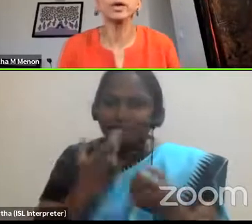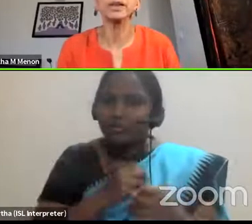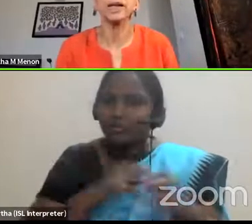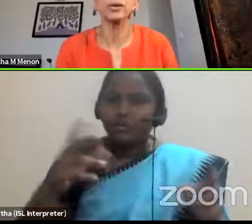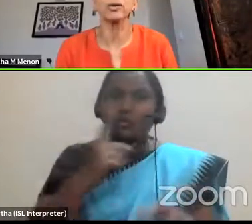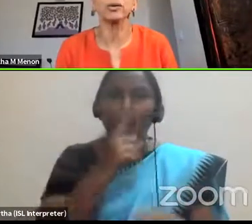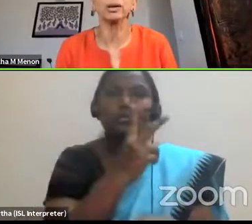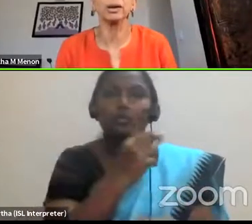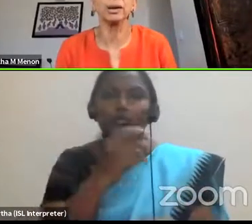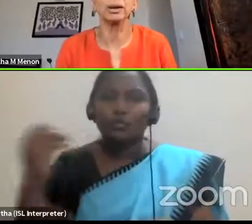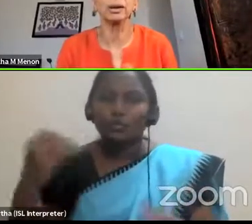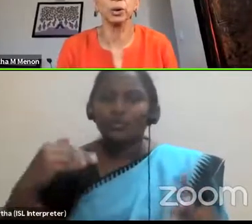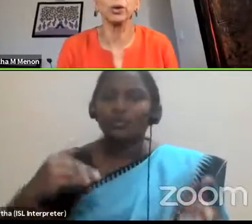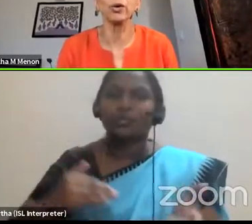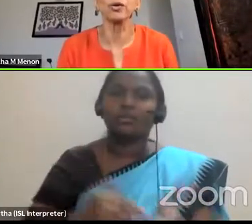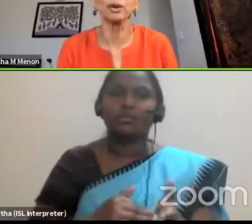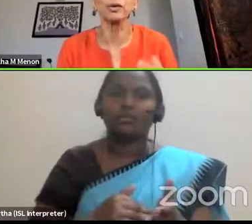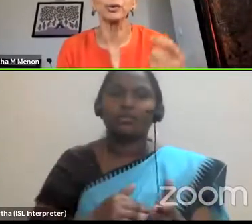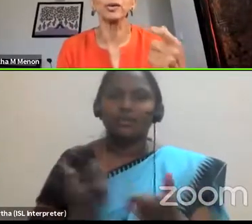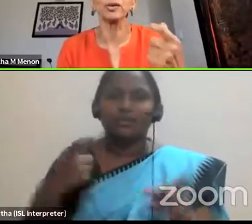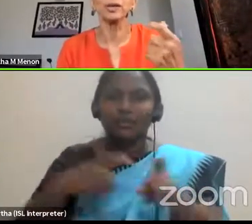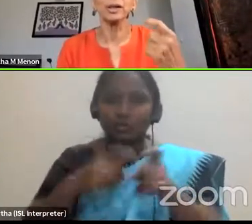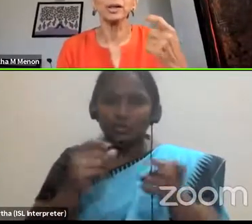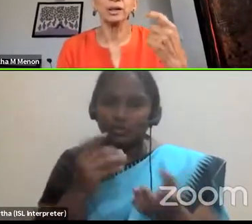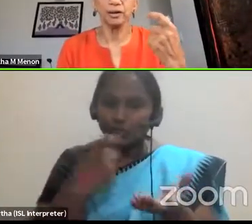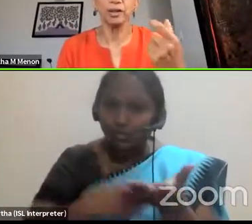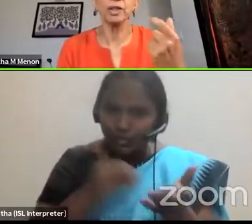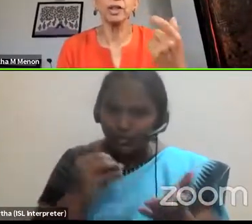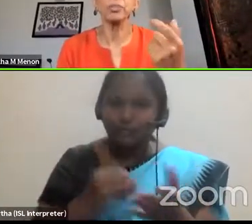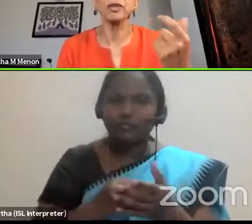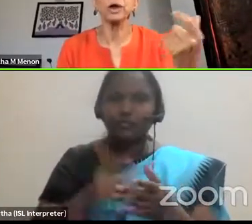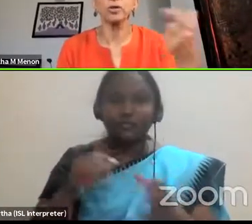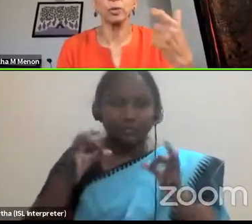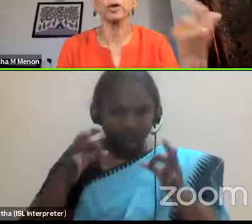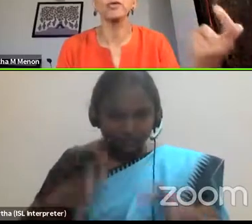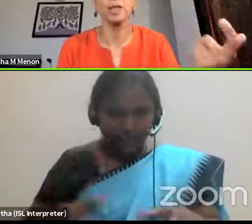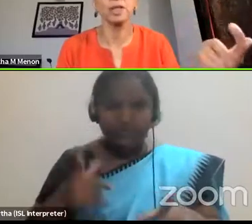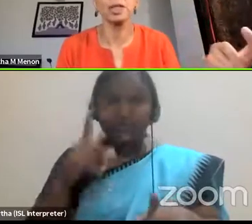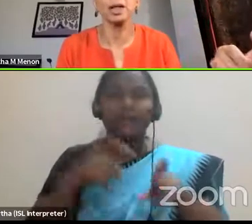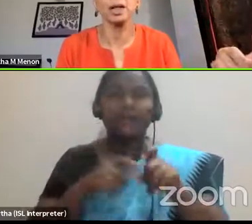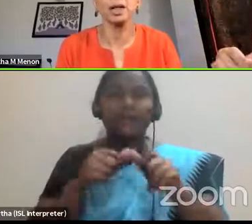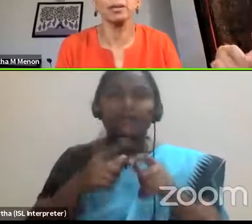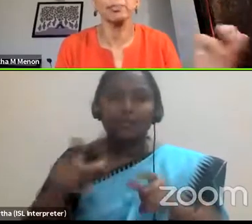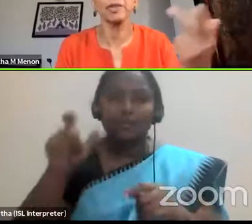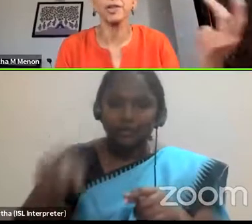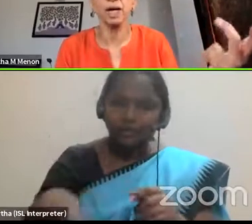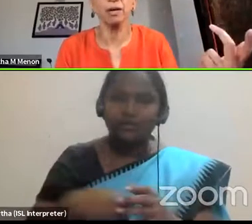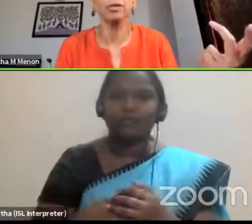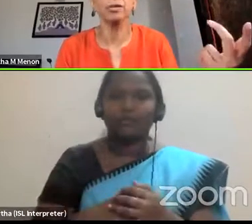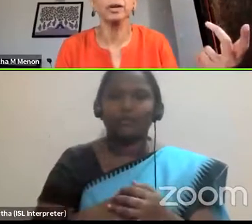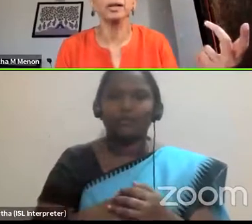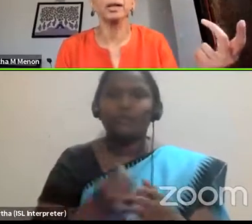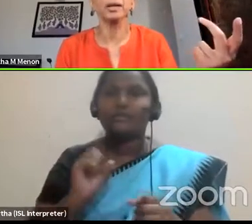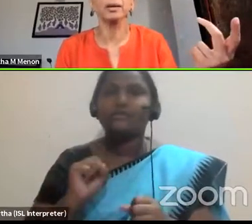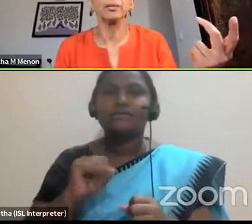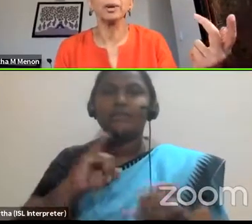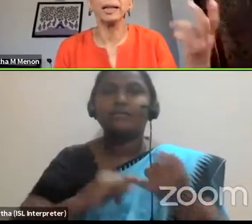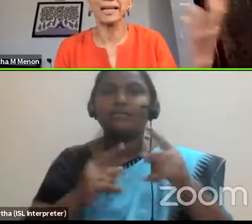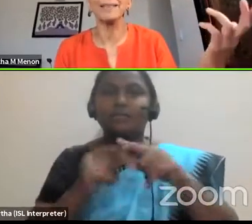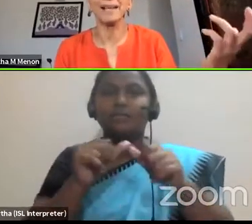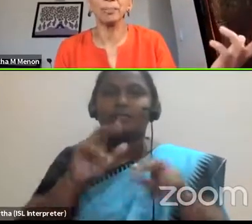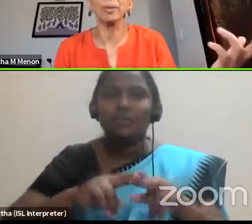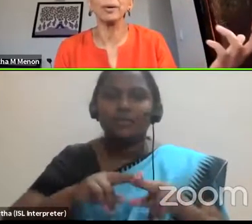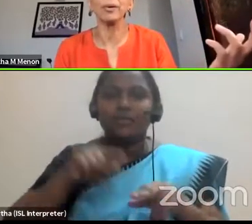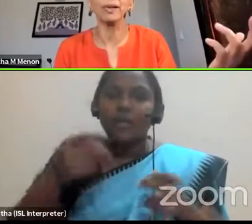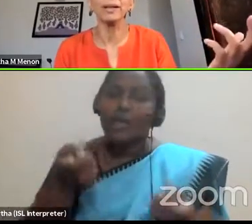over 200,000 euros because it was a real deepfake of one of his staff. And